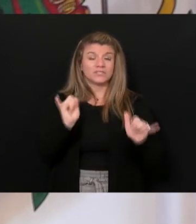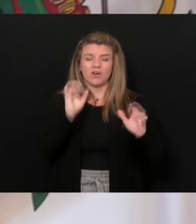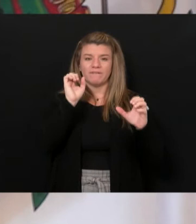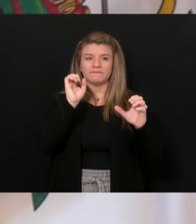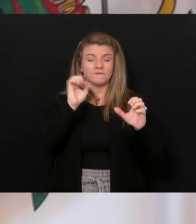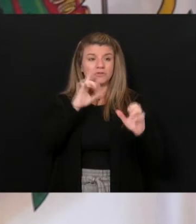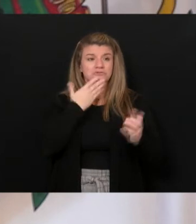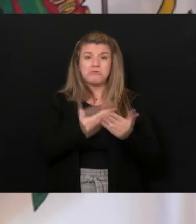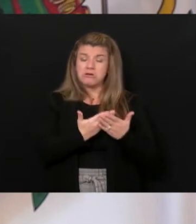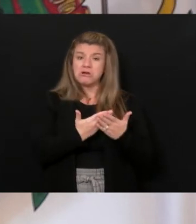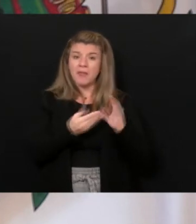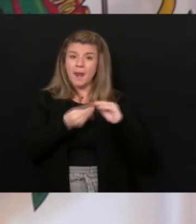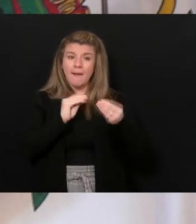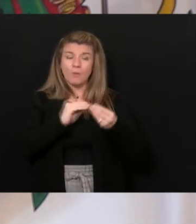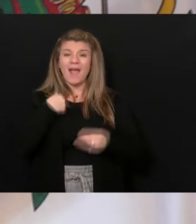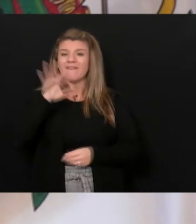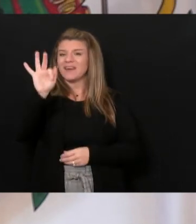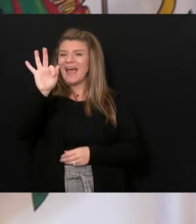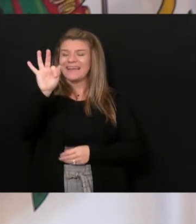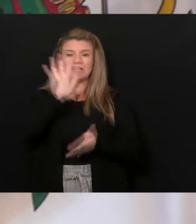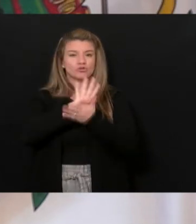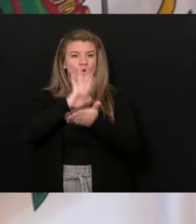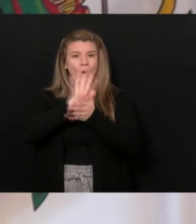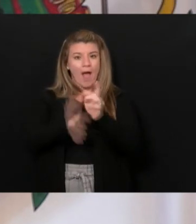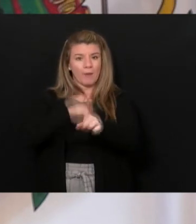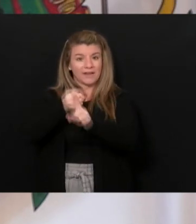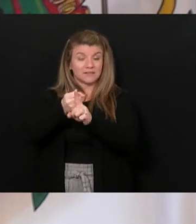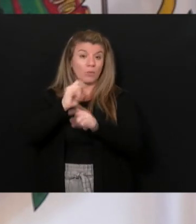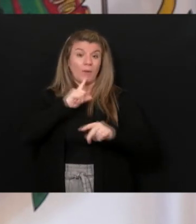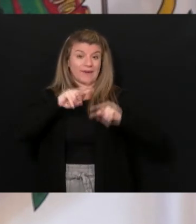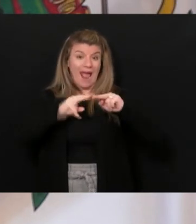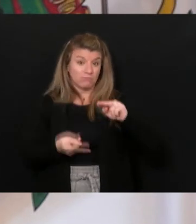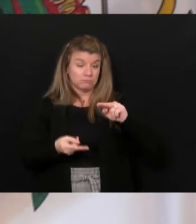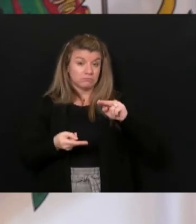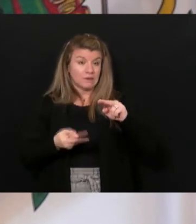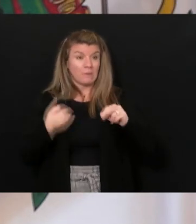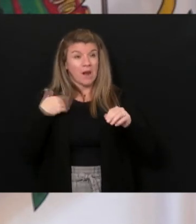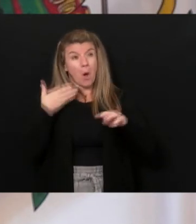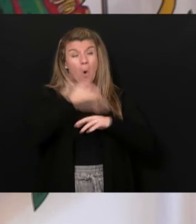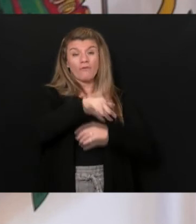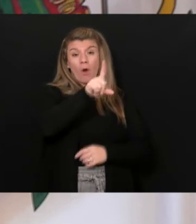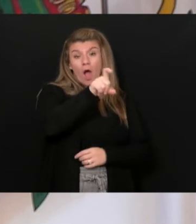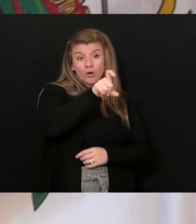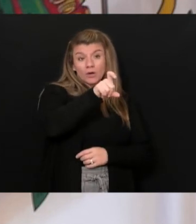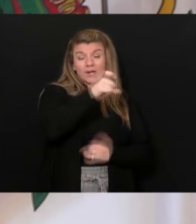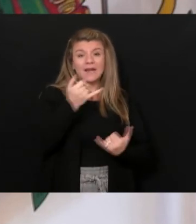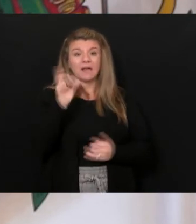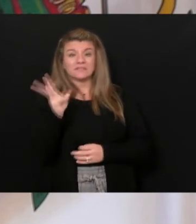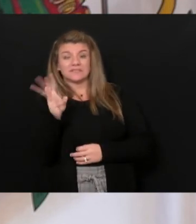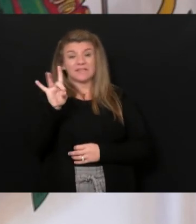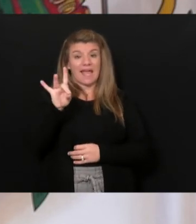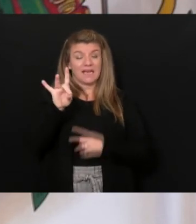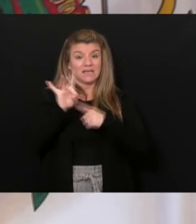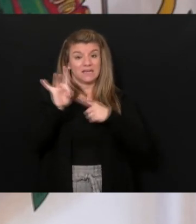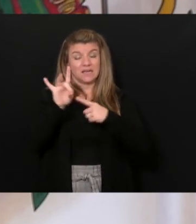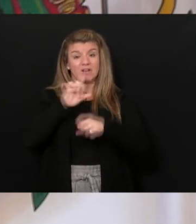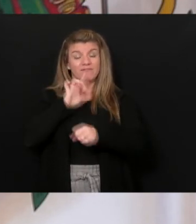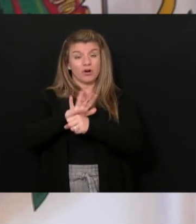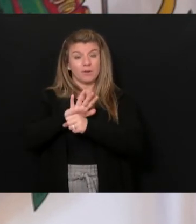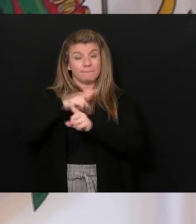phenomenally good there. We've got 19 school outbreaks. We're down from a little over 100 to 68 confirmed cases in